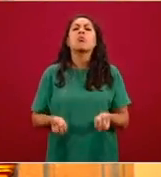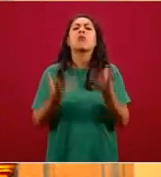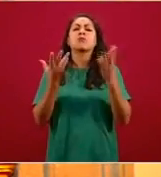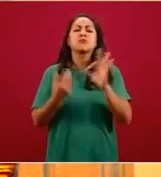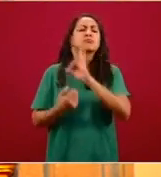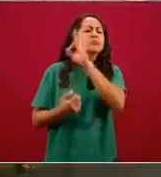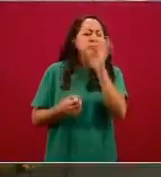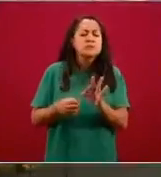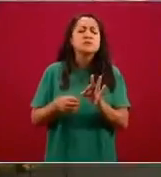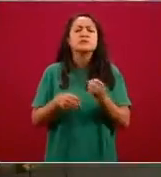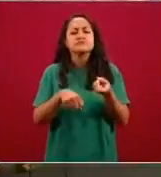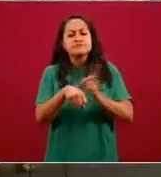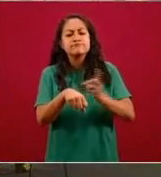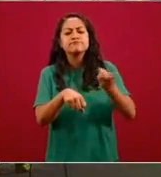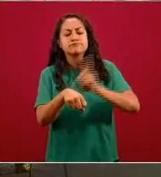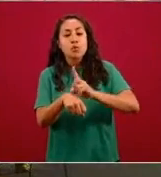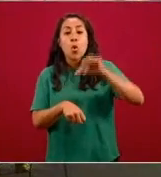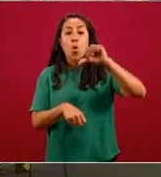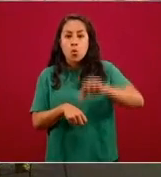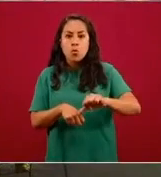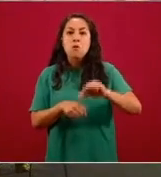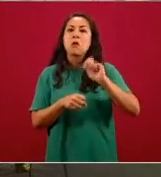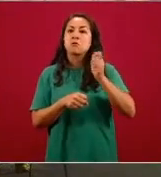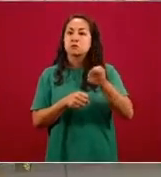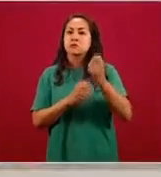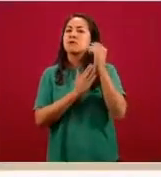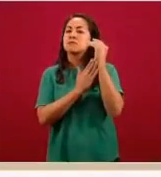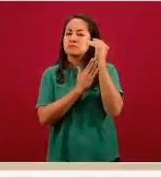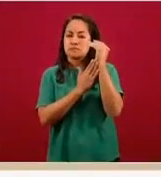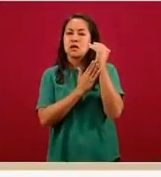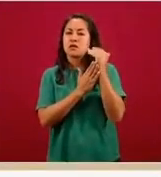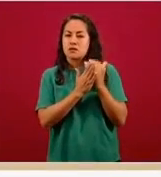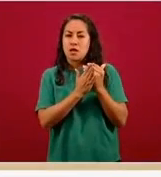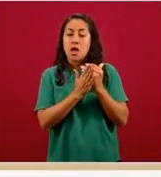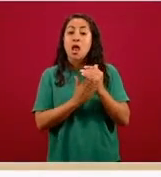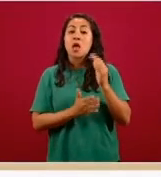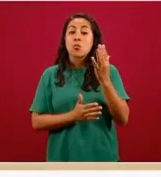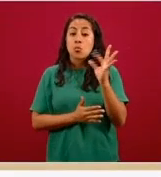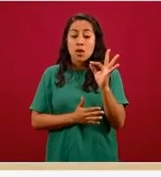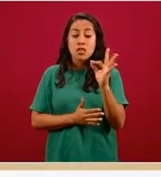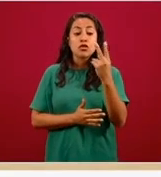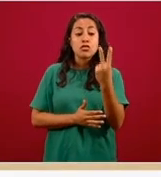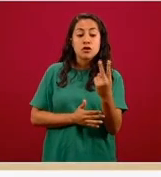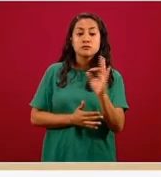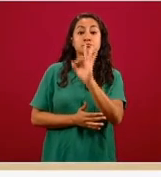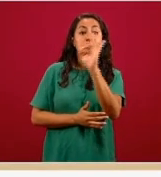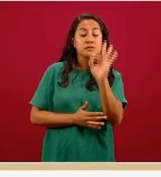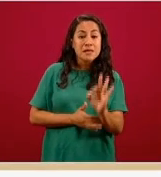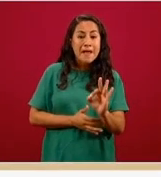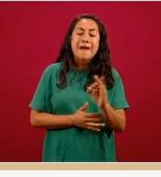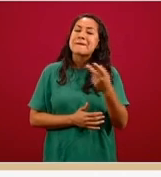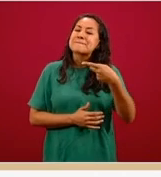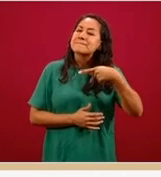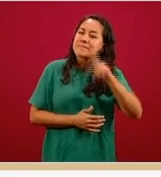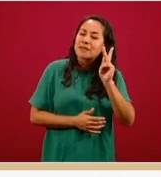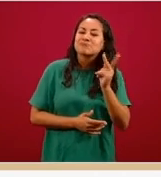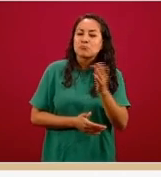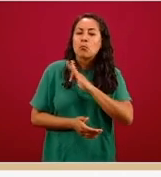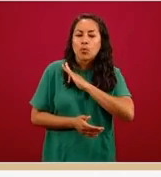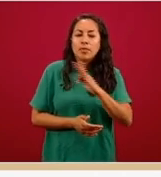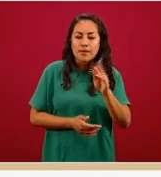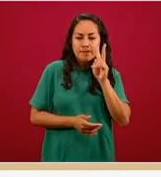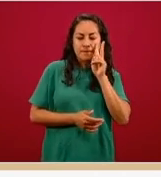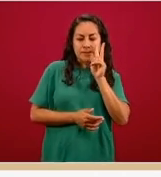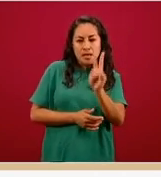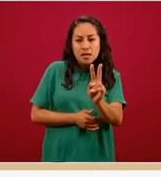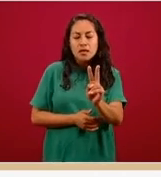If we focus on the percentage that we have been focusing on, we see that it has continued to